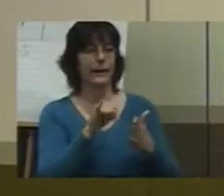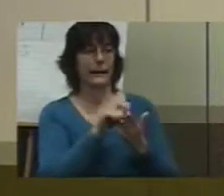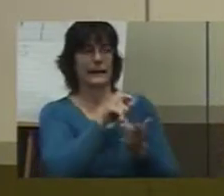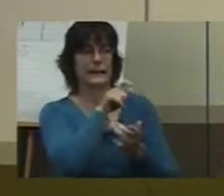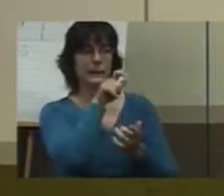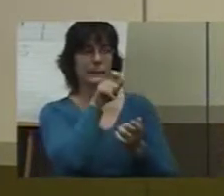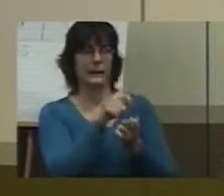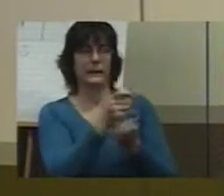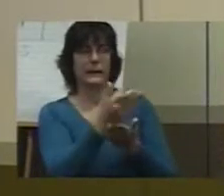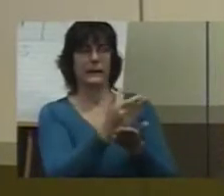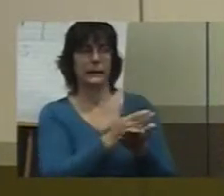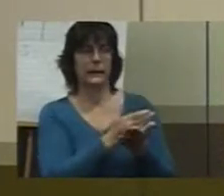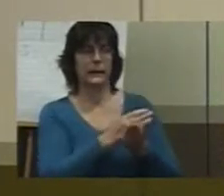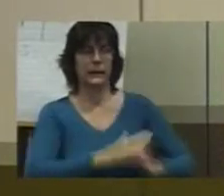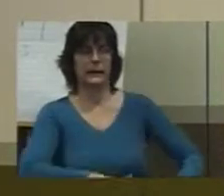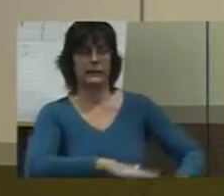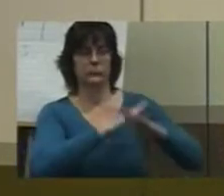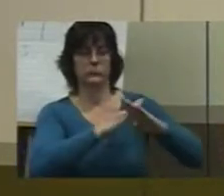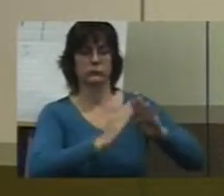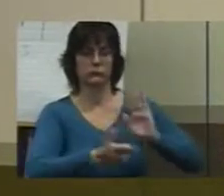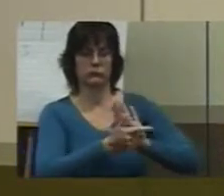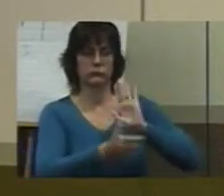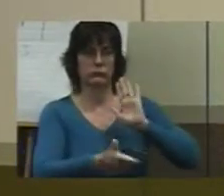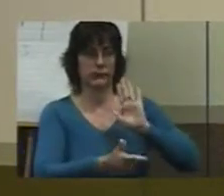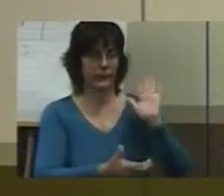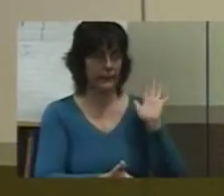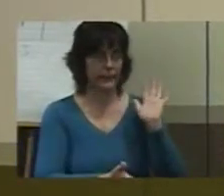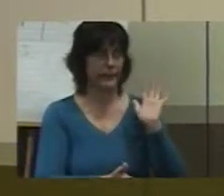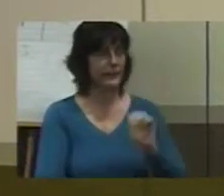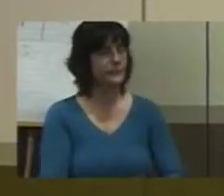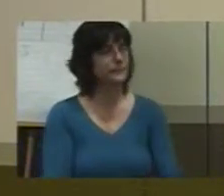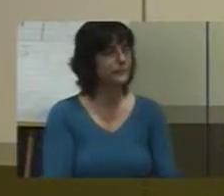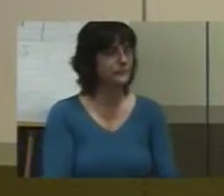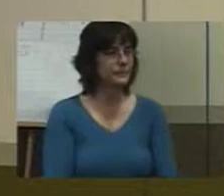it's specifically listed as prohibited.